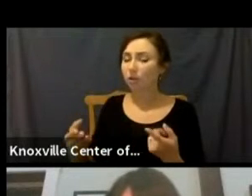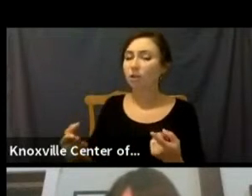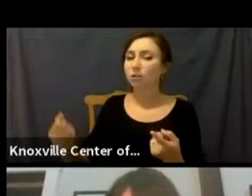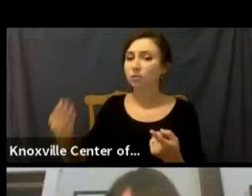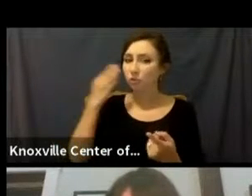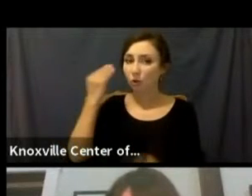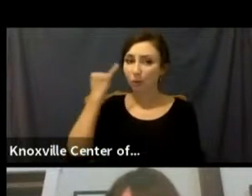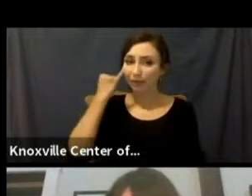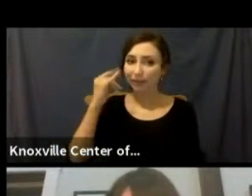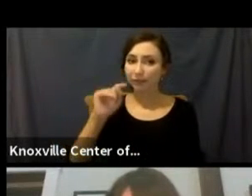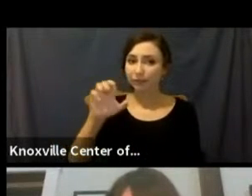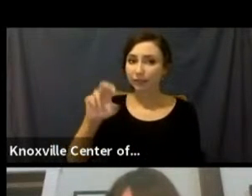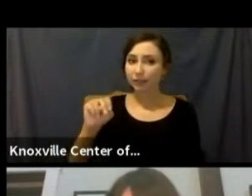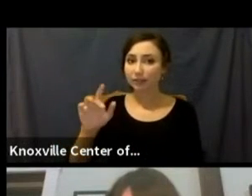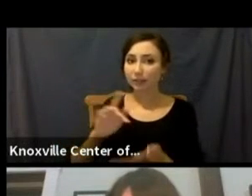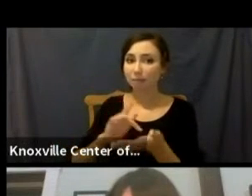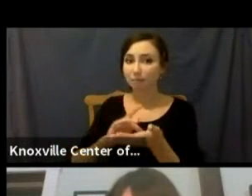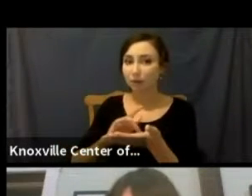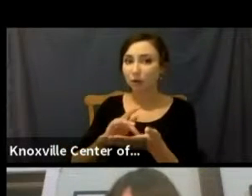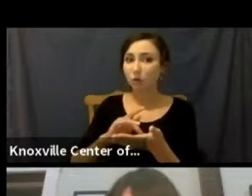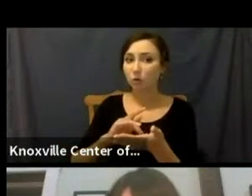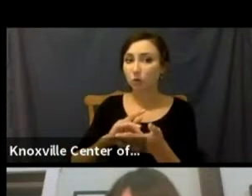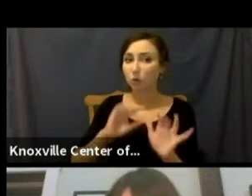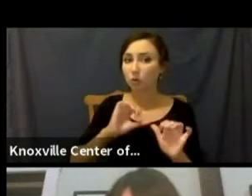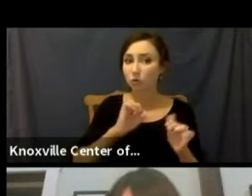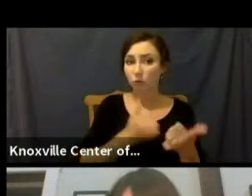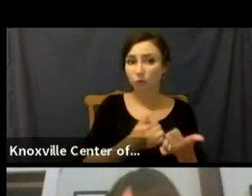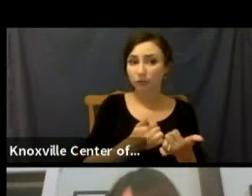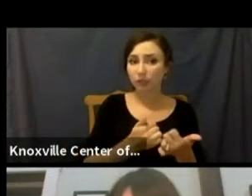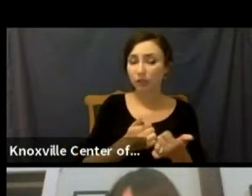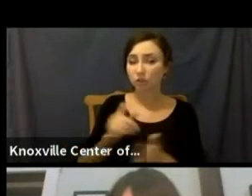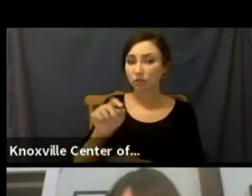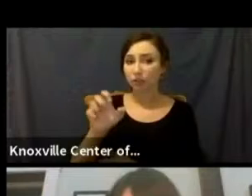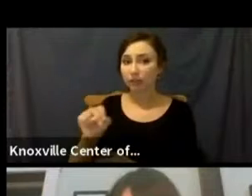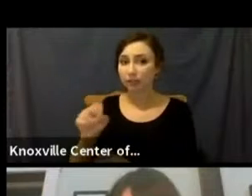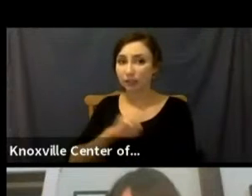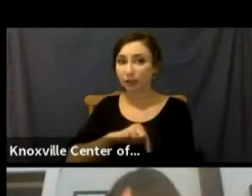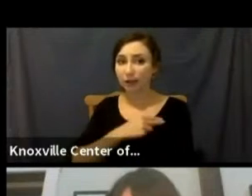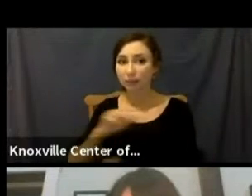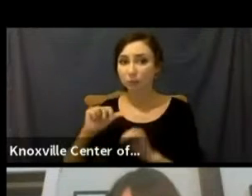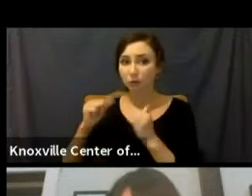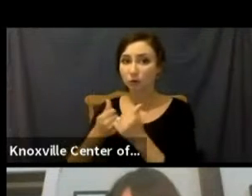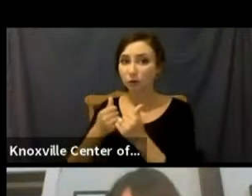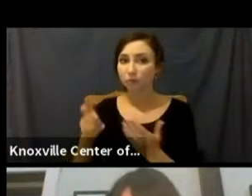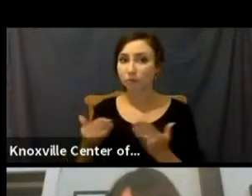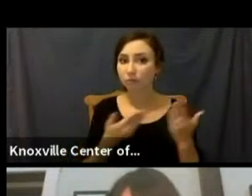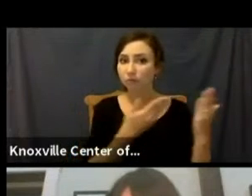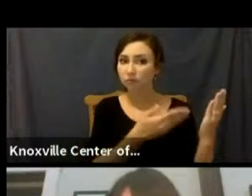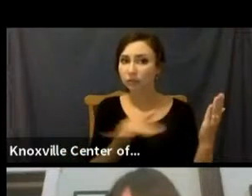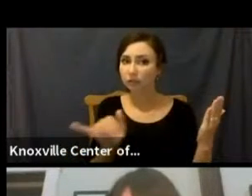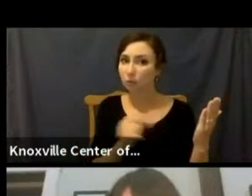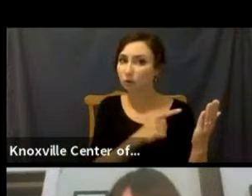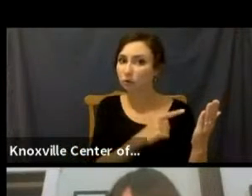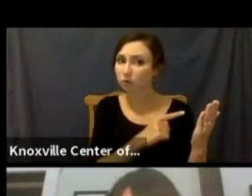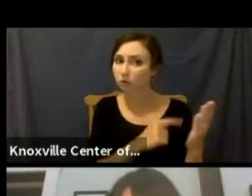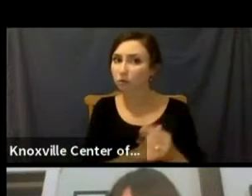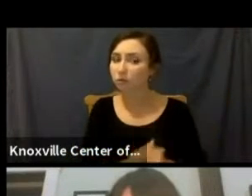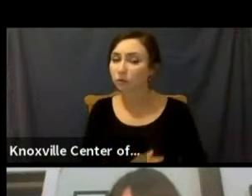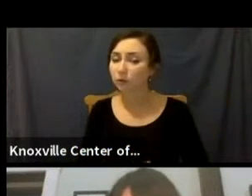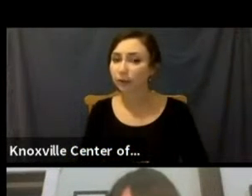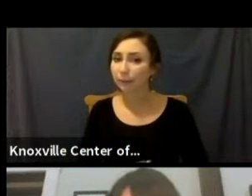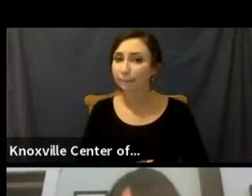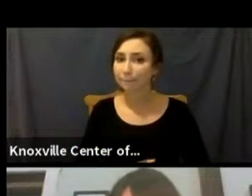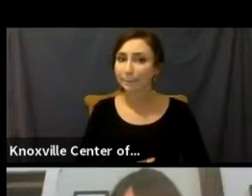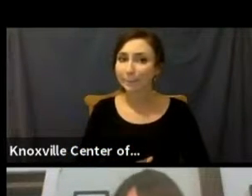Medical Association or the Tennessee Hospital Association has brought forth a similar request to the governor?